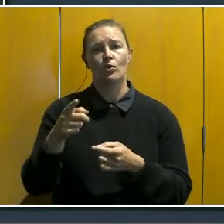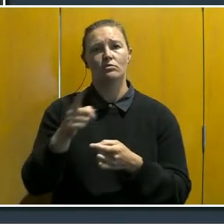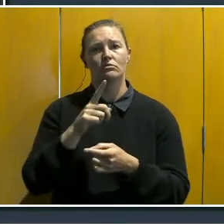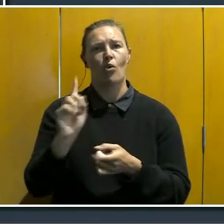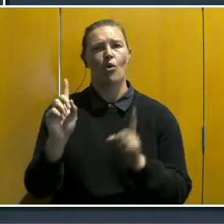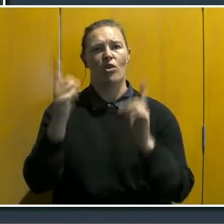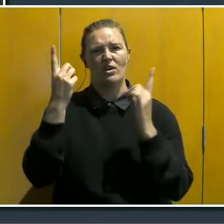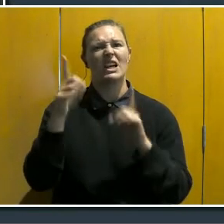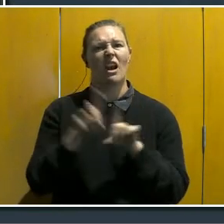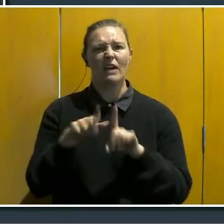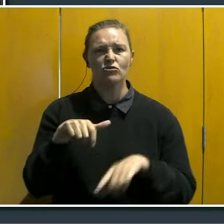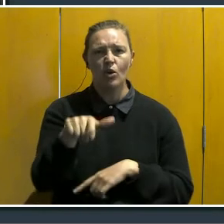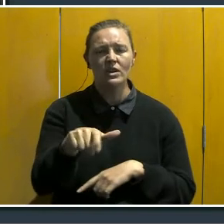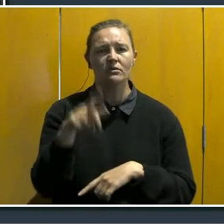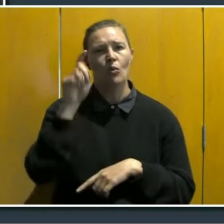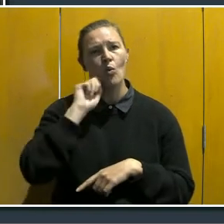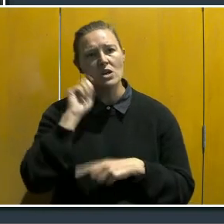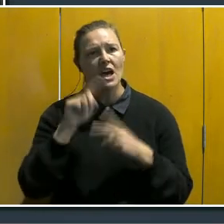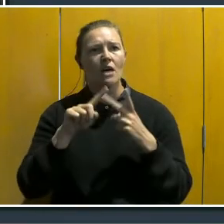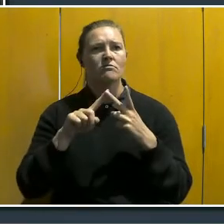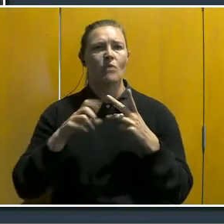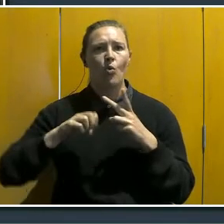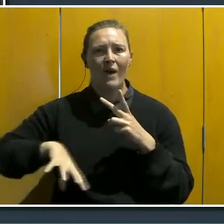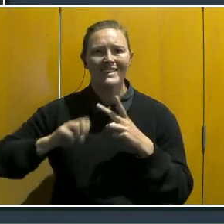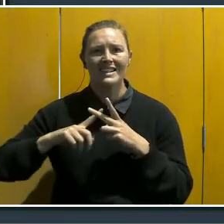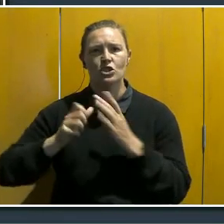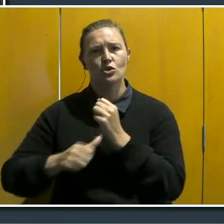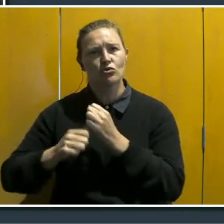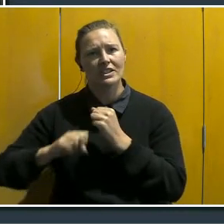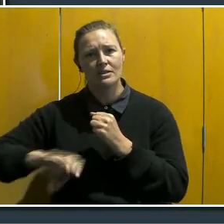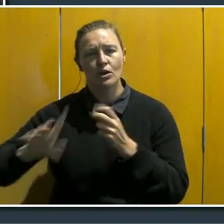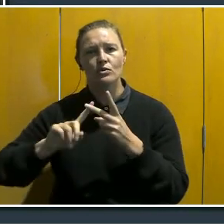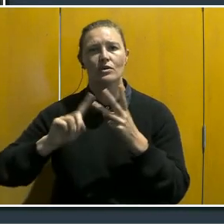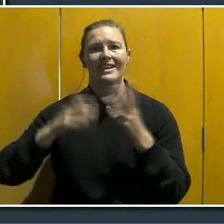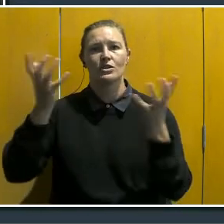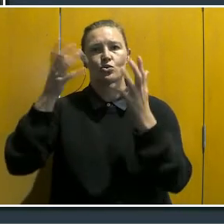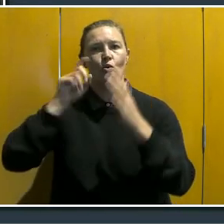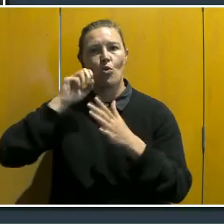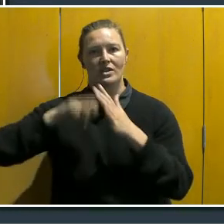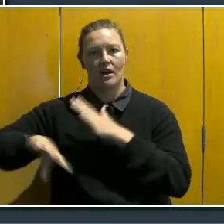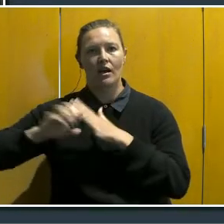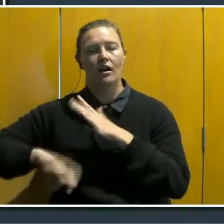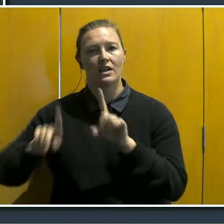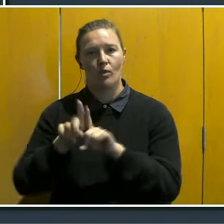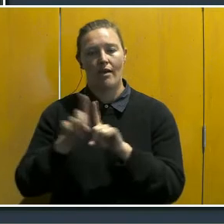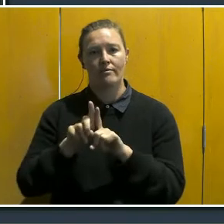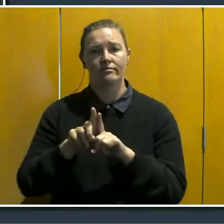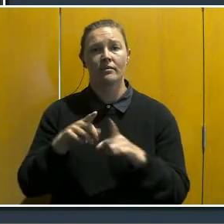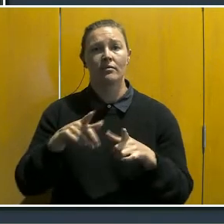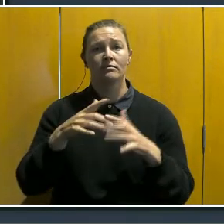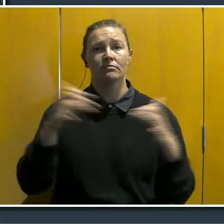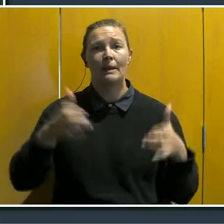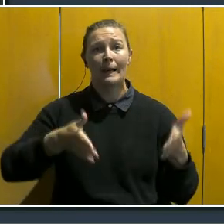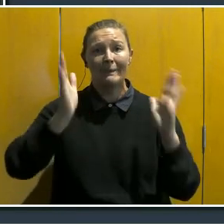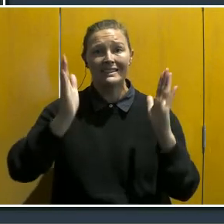they are usually roading, water, waste and sewage disposal, and stormwater disposal. Public buildings,